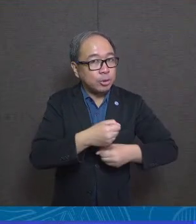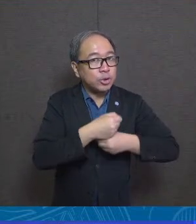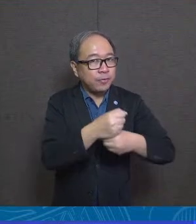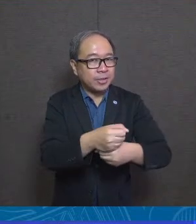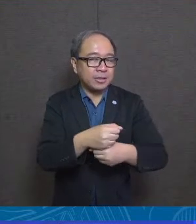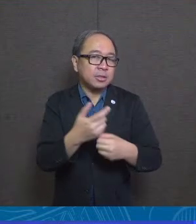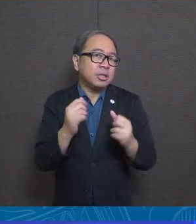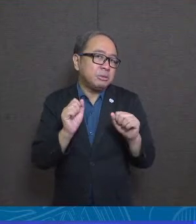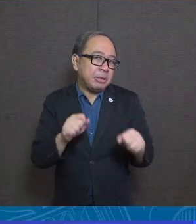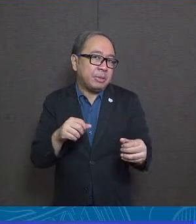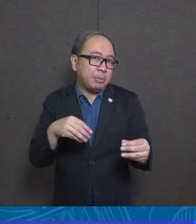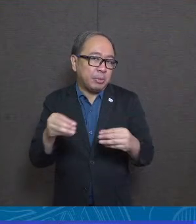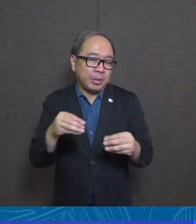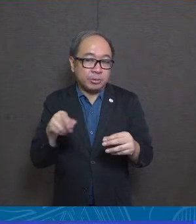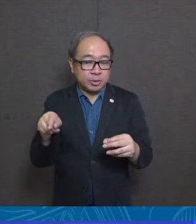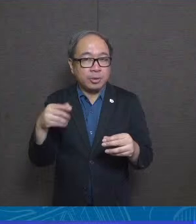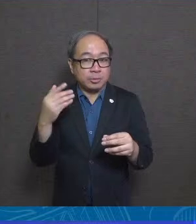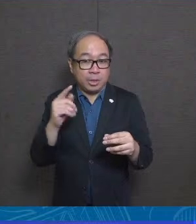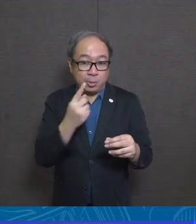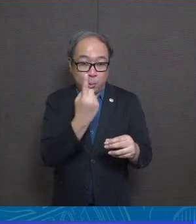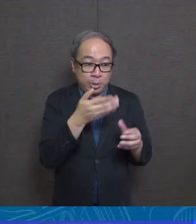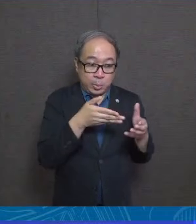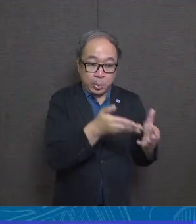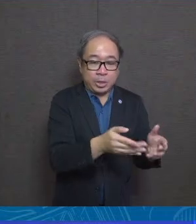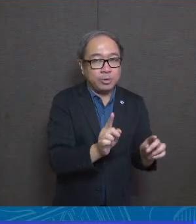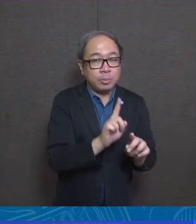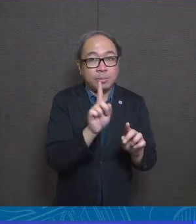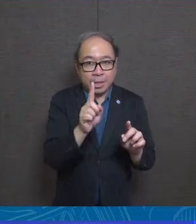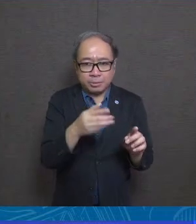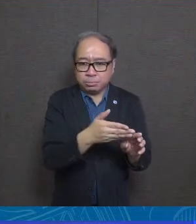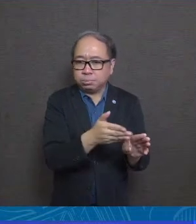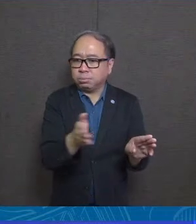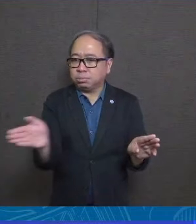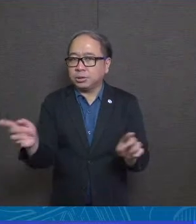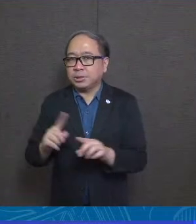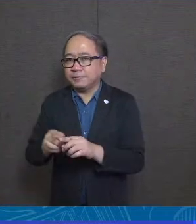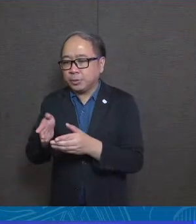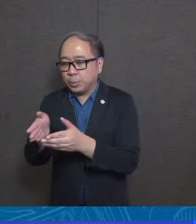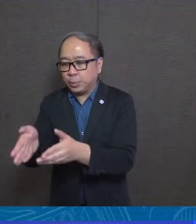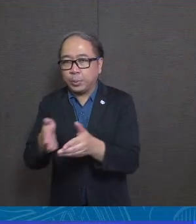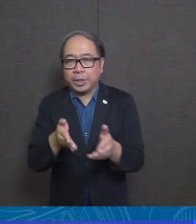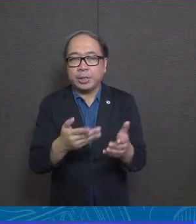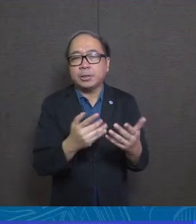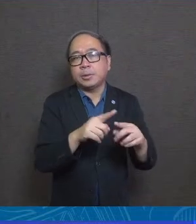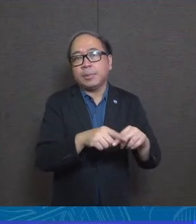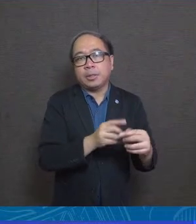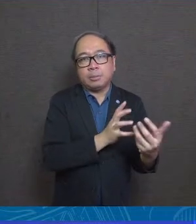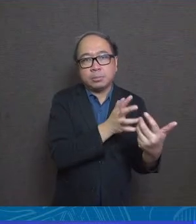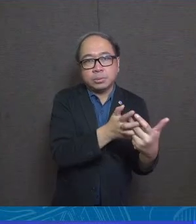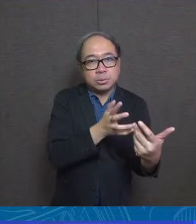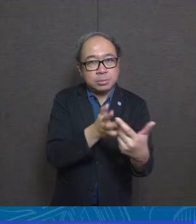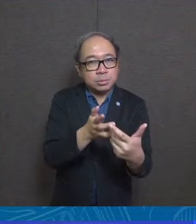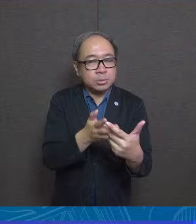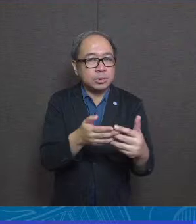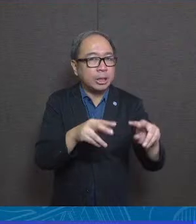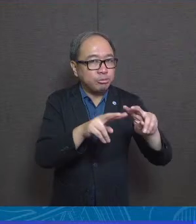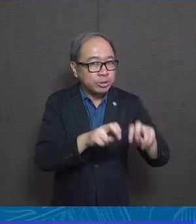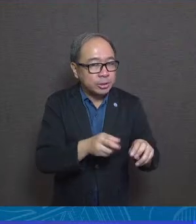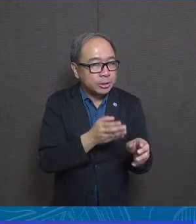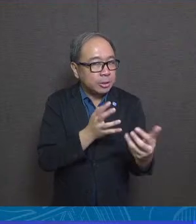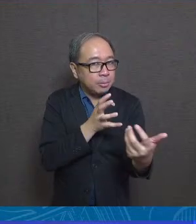there are different paths to open science based on the context, based on the discipline. but they are based on these values.